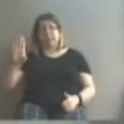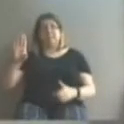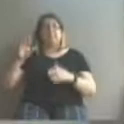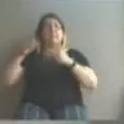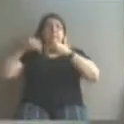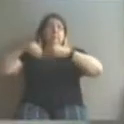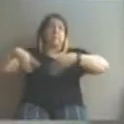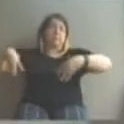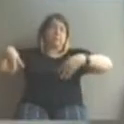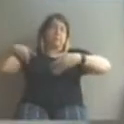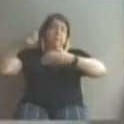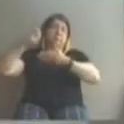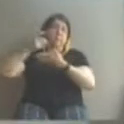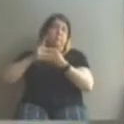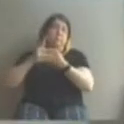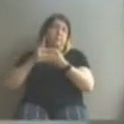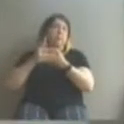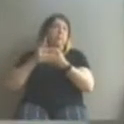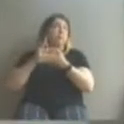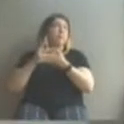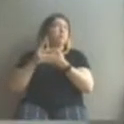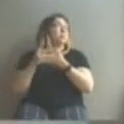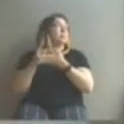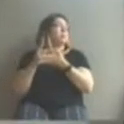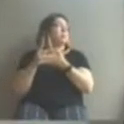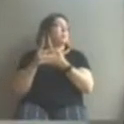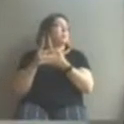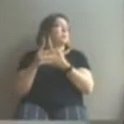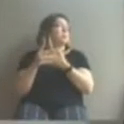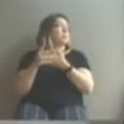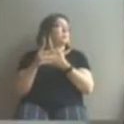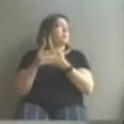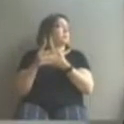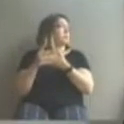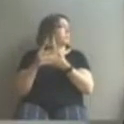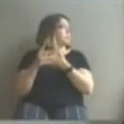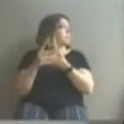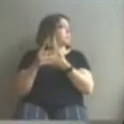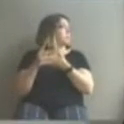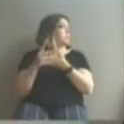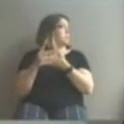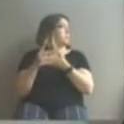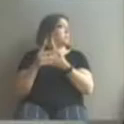organizational chart approval. So we could,